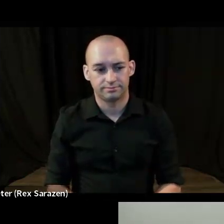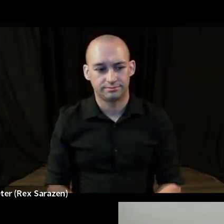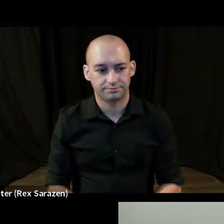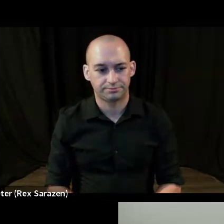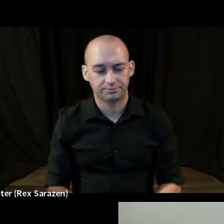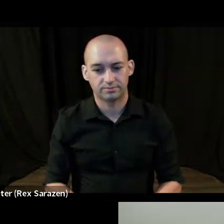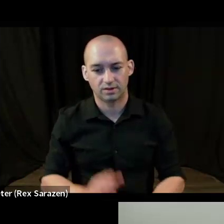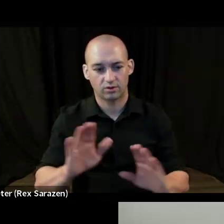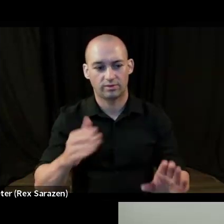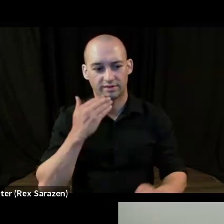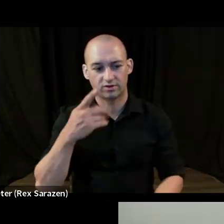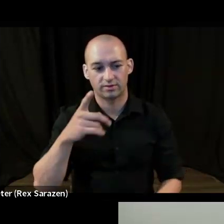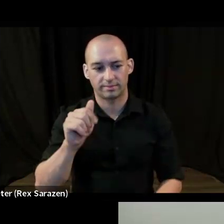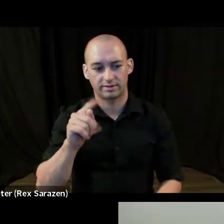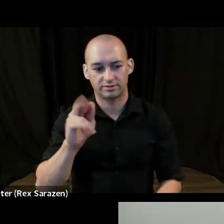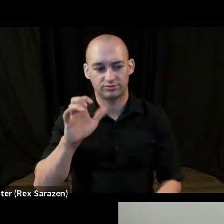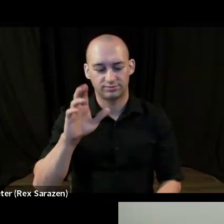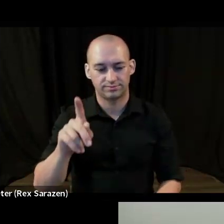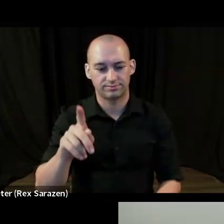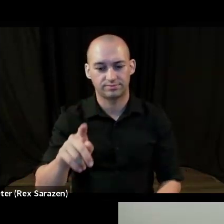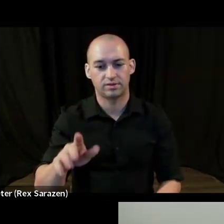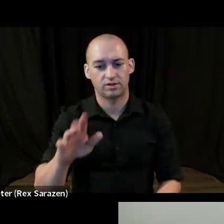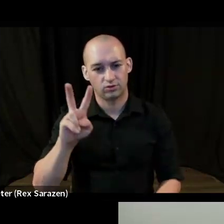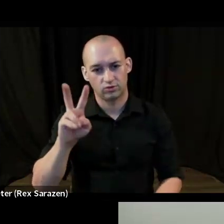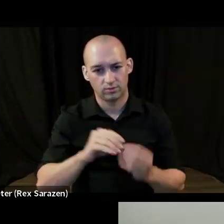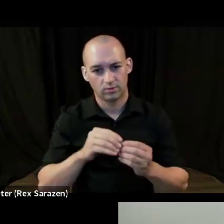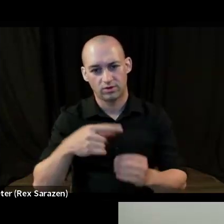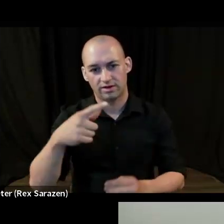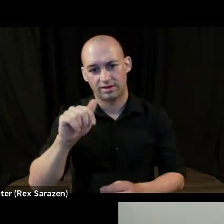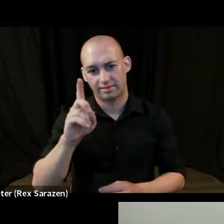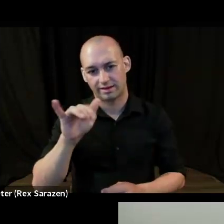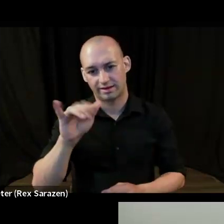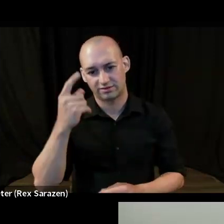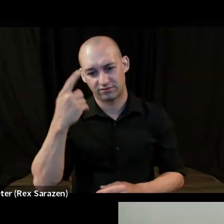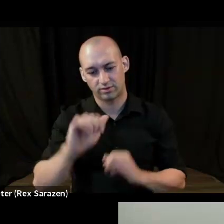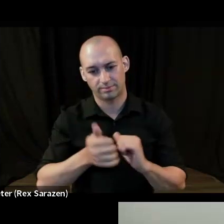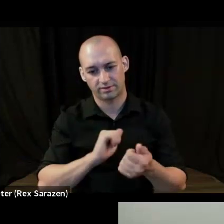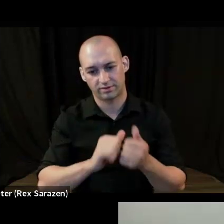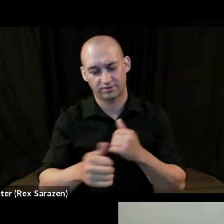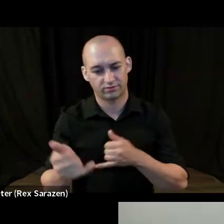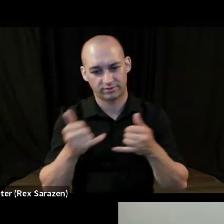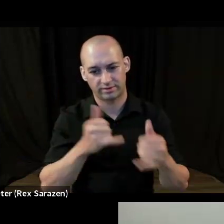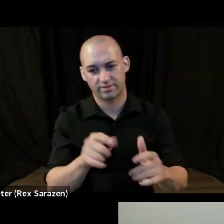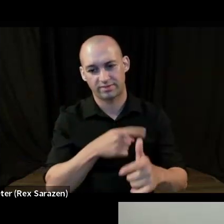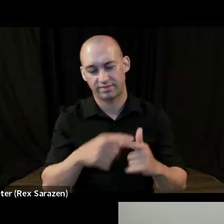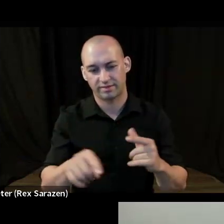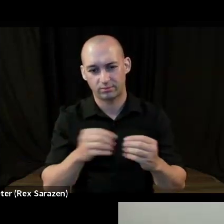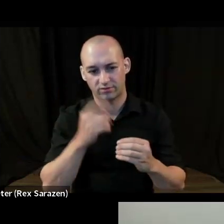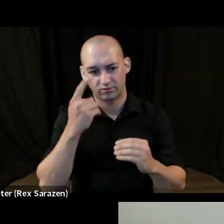Great, thank you, Patrick. I'm going to do 2 more, Gladys, for a competitive grant, and then ask a couple more capacity.